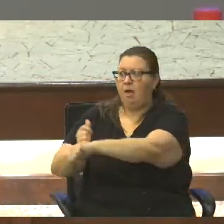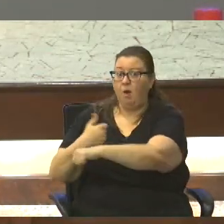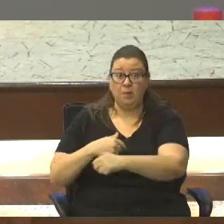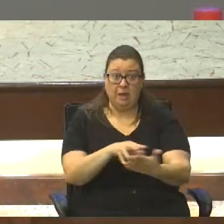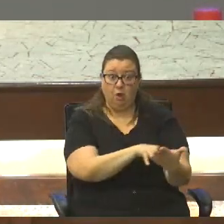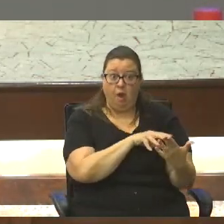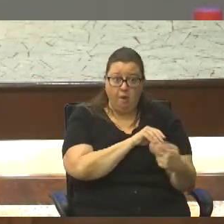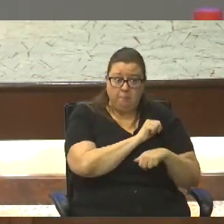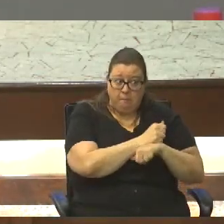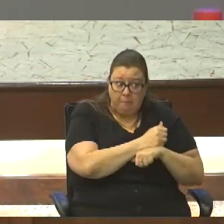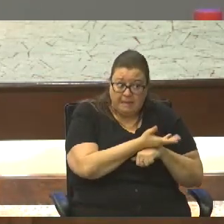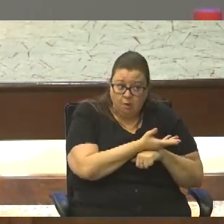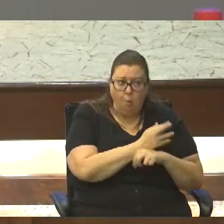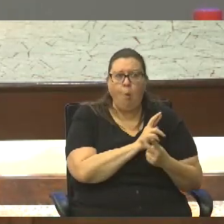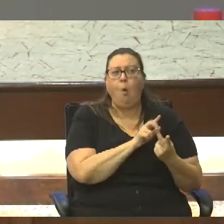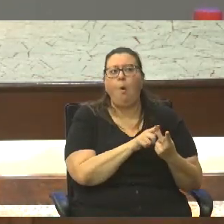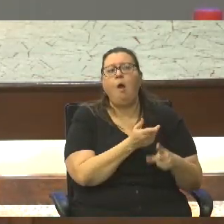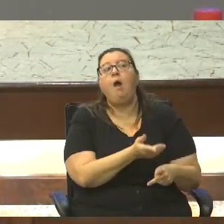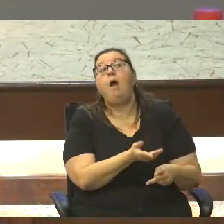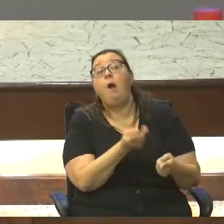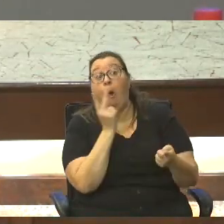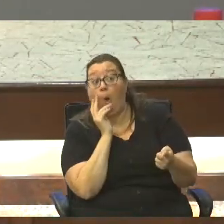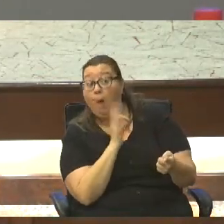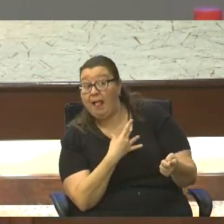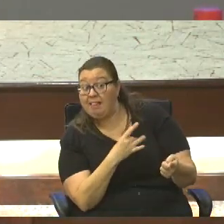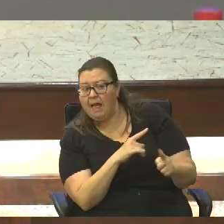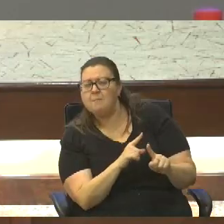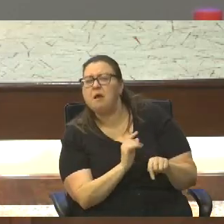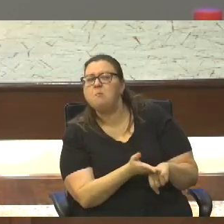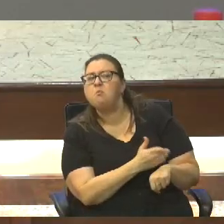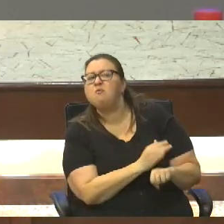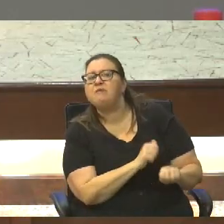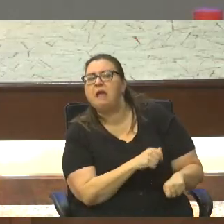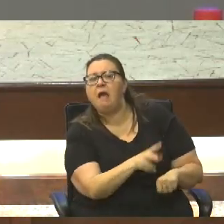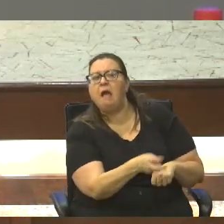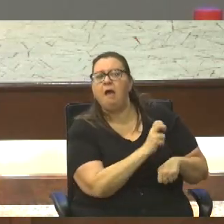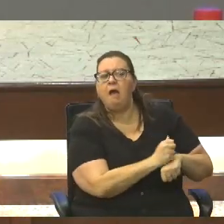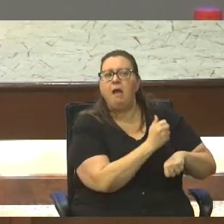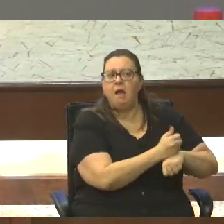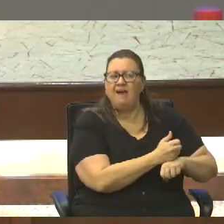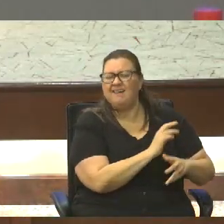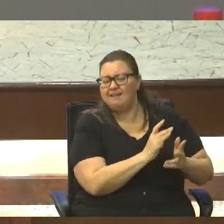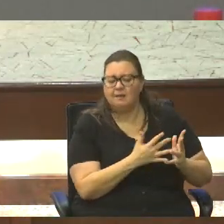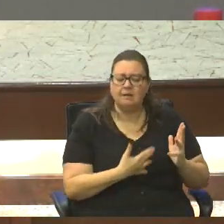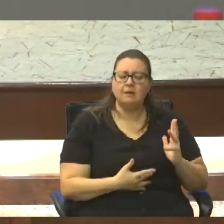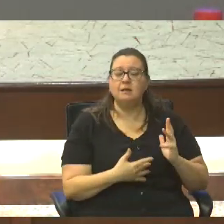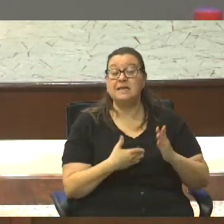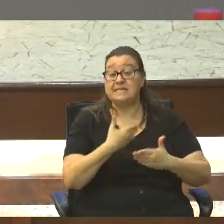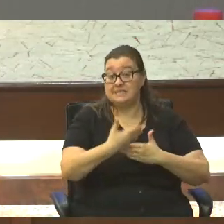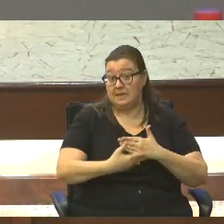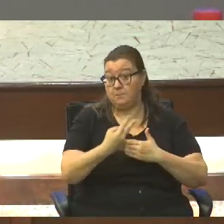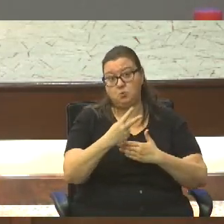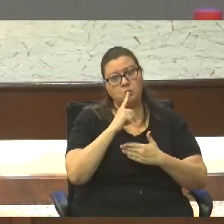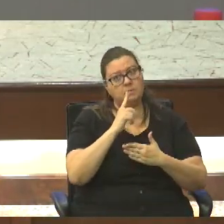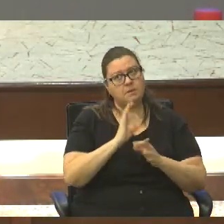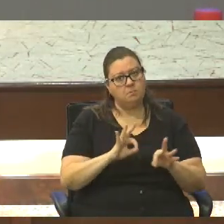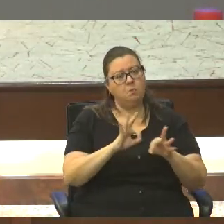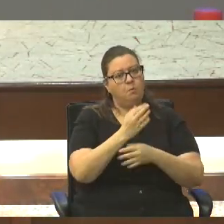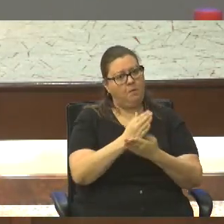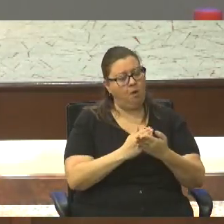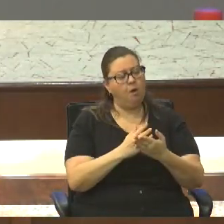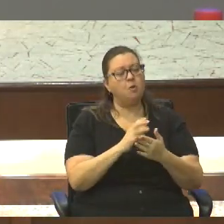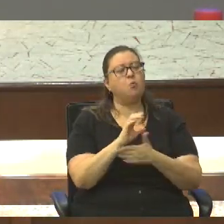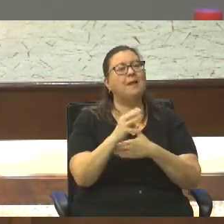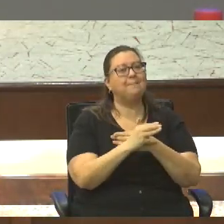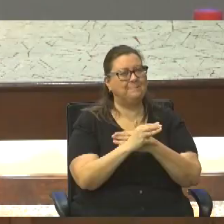and all that thing, super important. I like step 2, and this to me is going to be a super important part is the